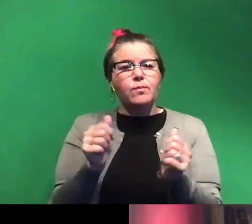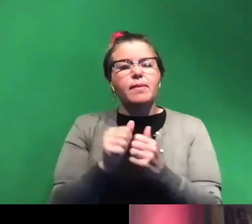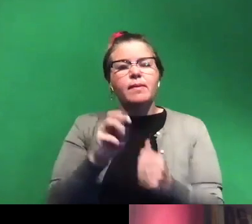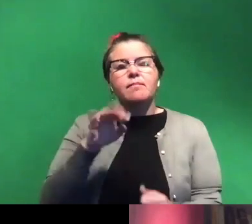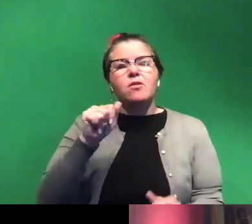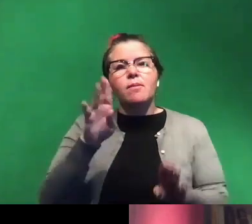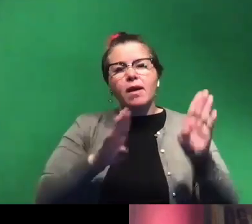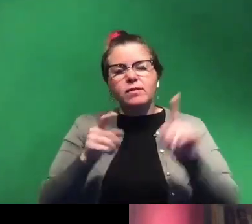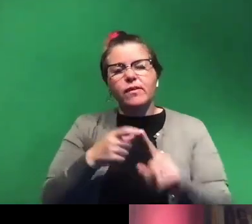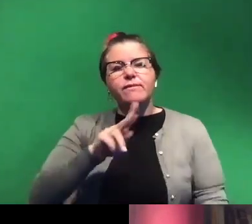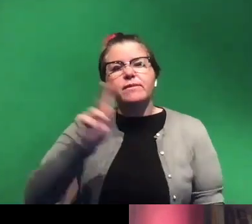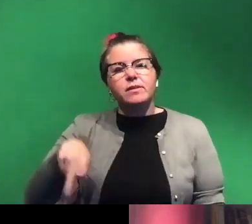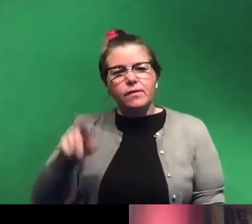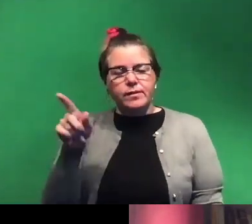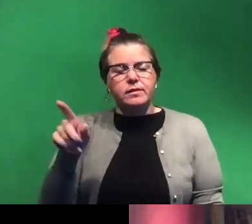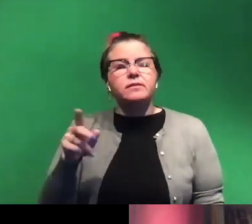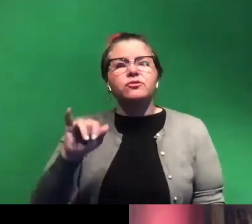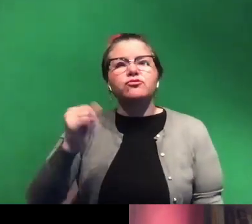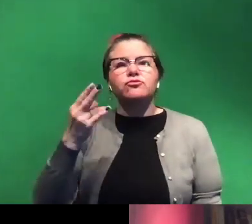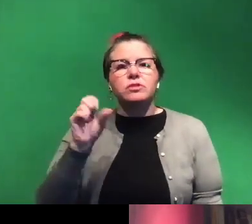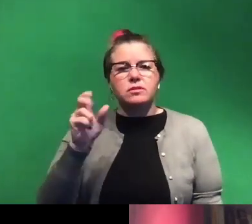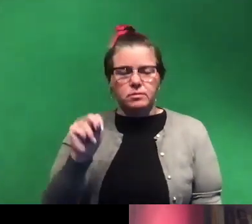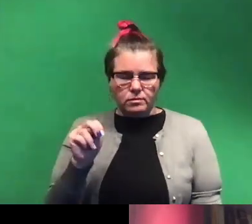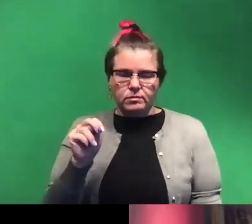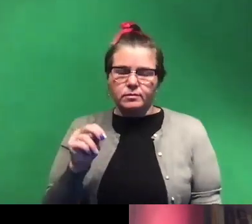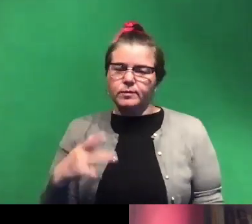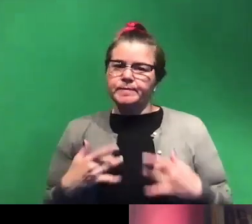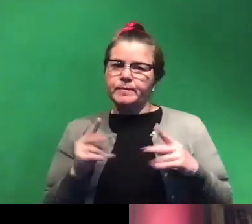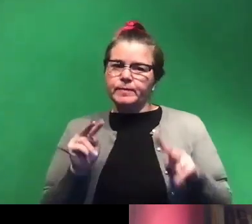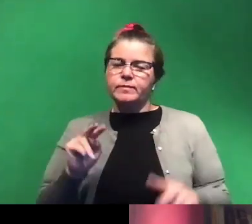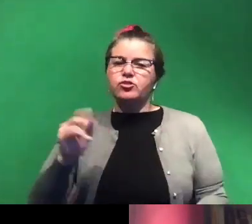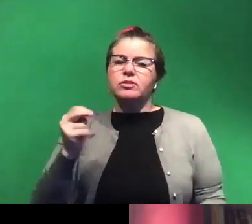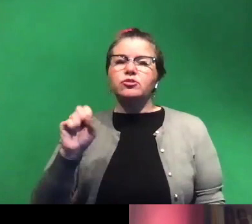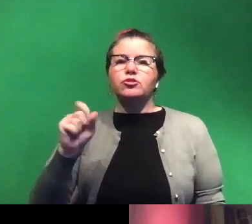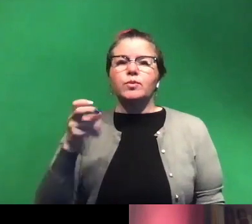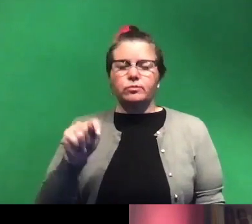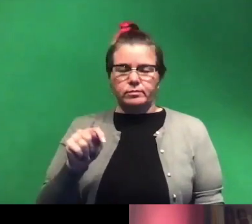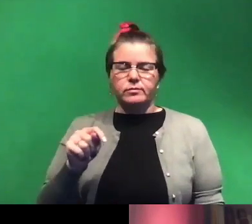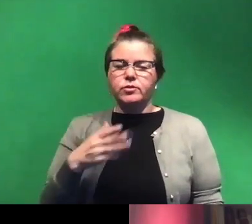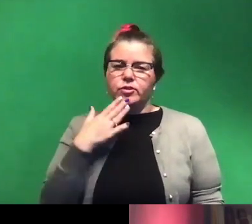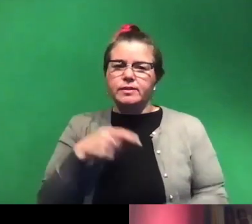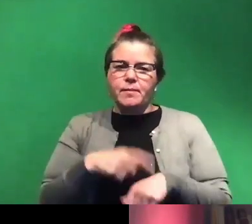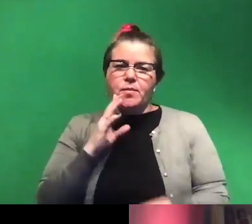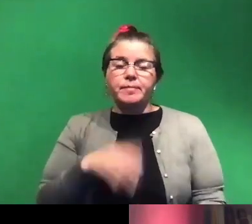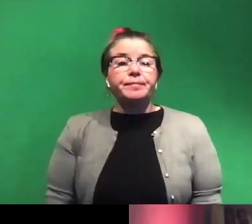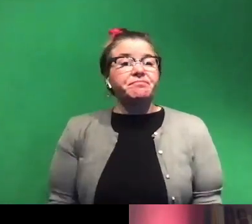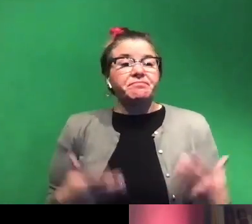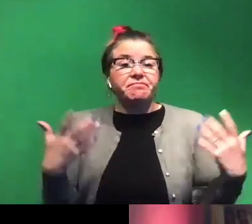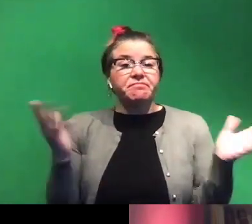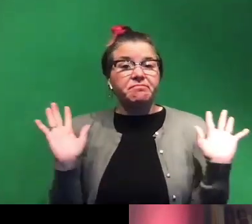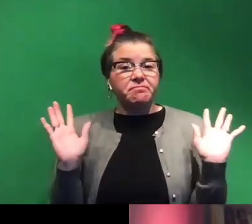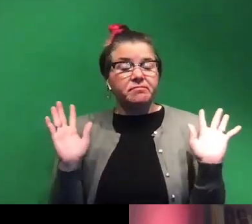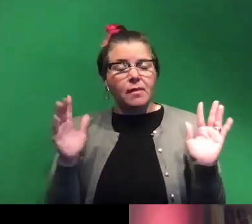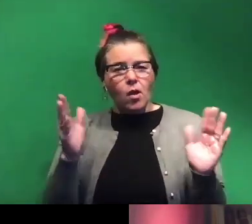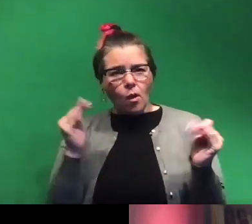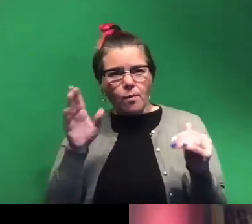from Philadelphia named Justin, and it's going to be good. Justin Stewart. It's going to be a good time. That's all the housekeeping I really have. I hope you